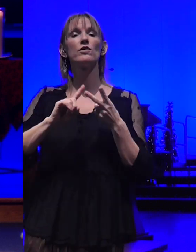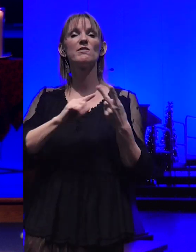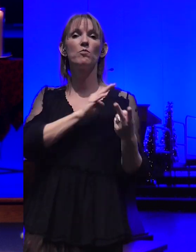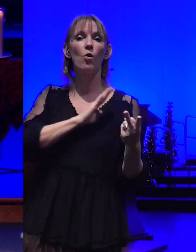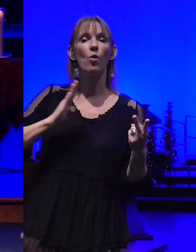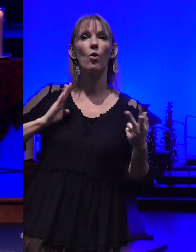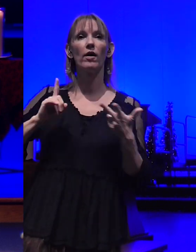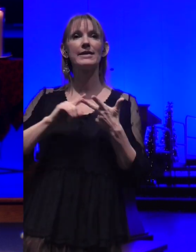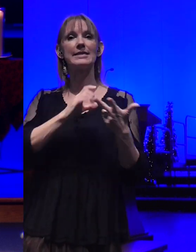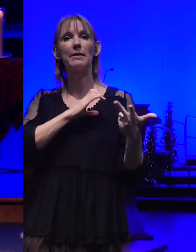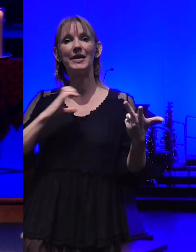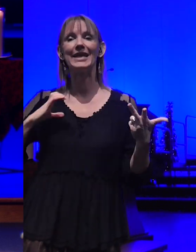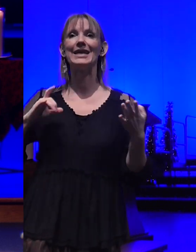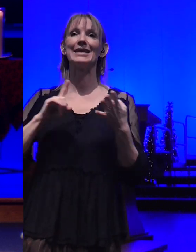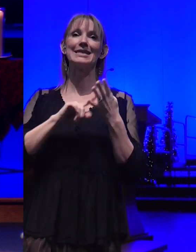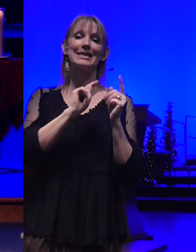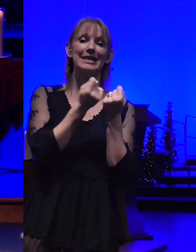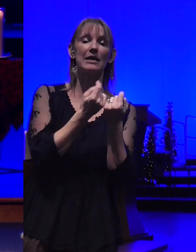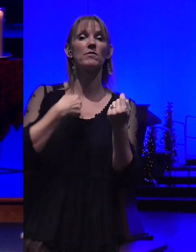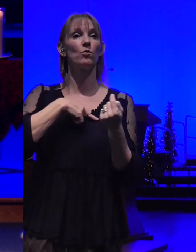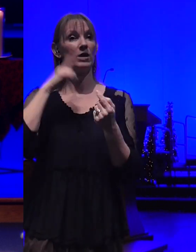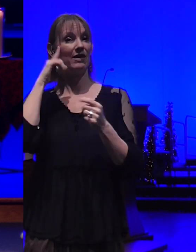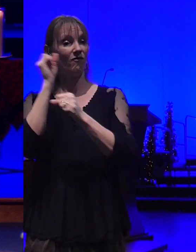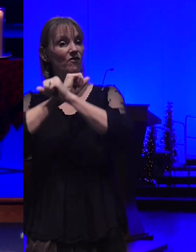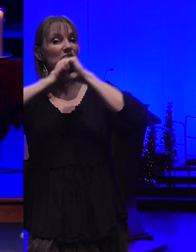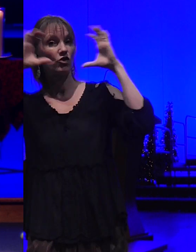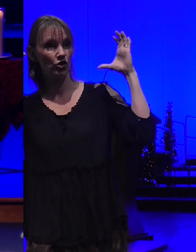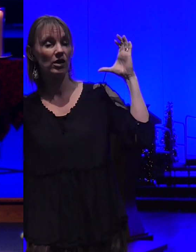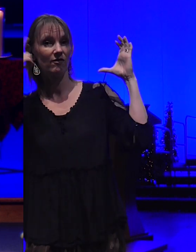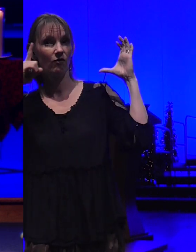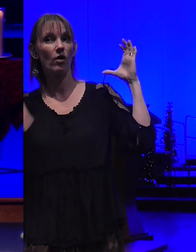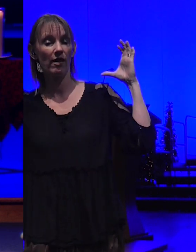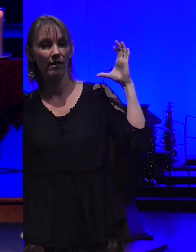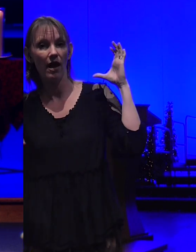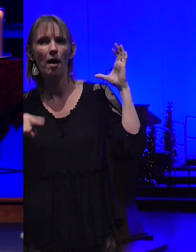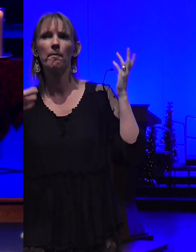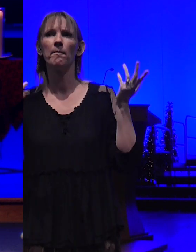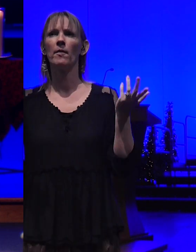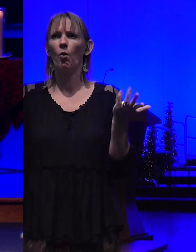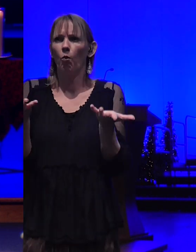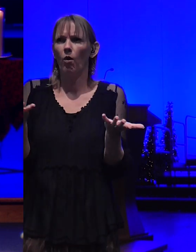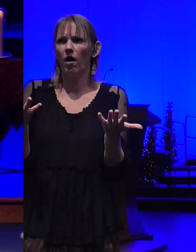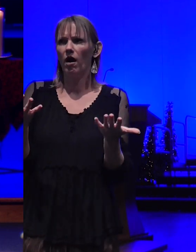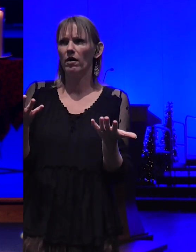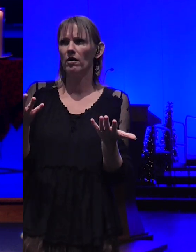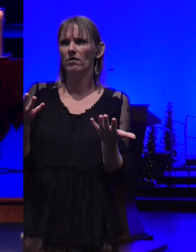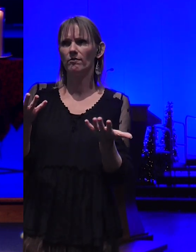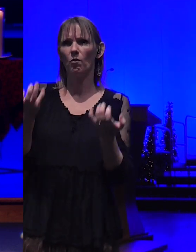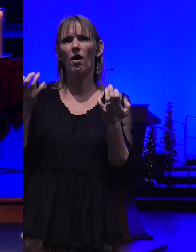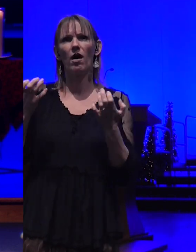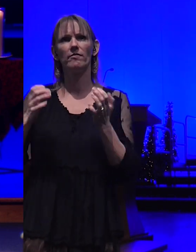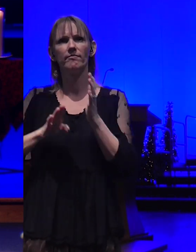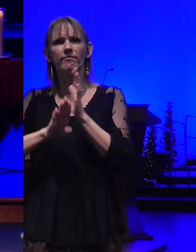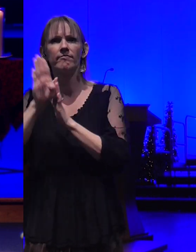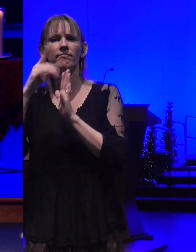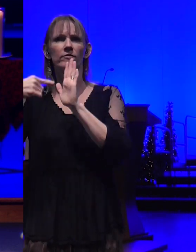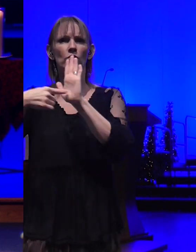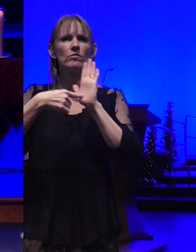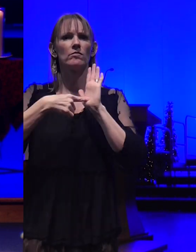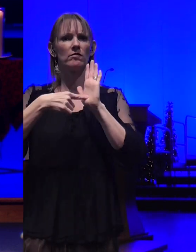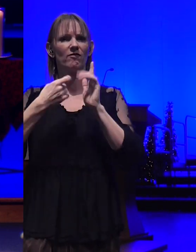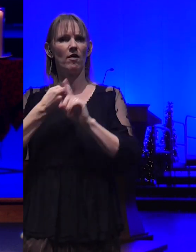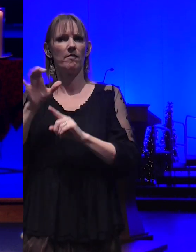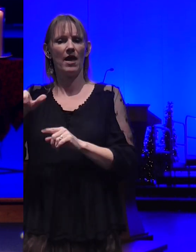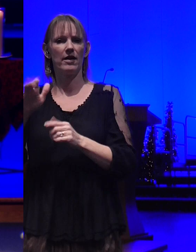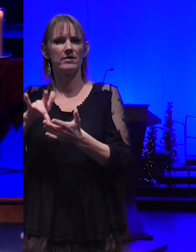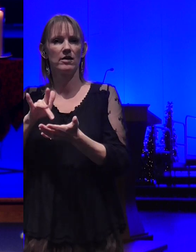teams, and we do visioning for them. What's seeking to come forth in that center? And I talk about